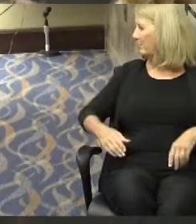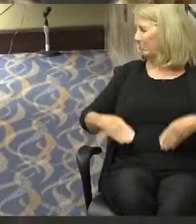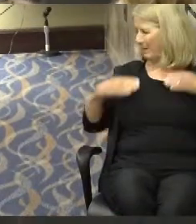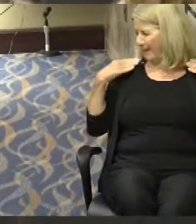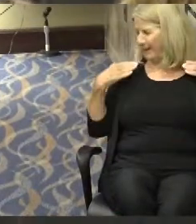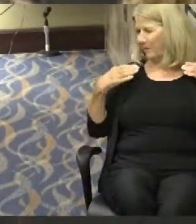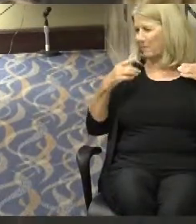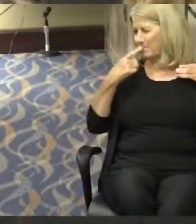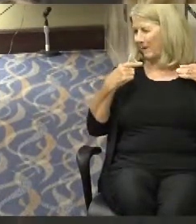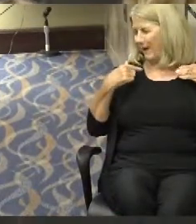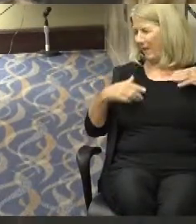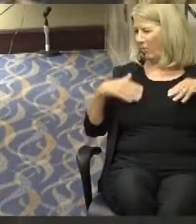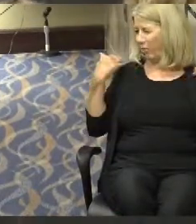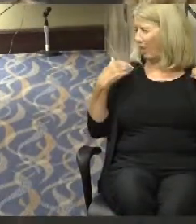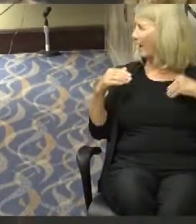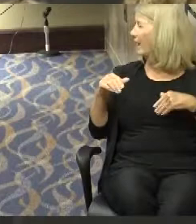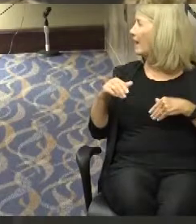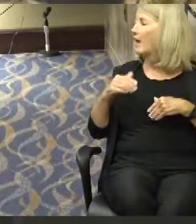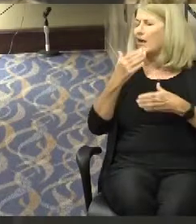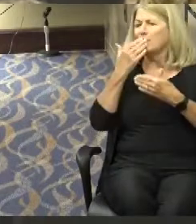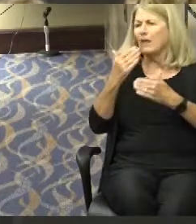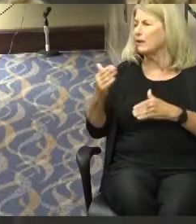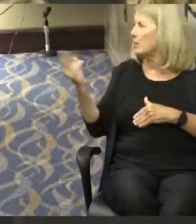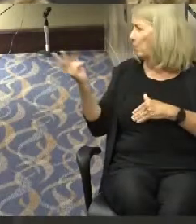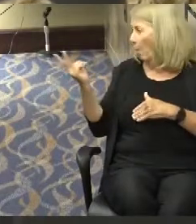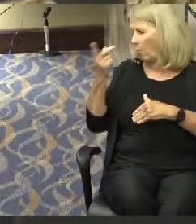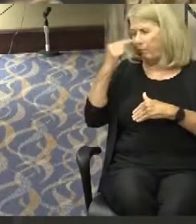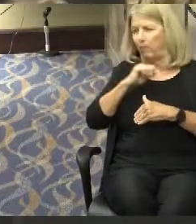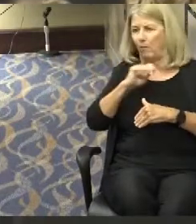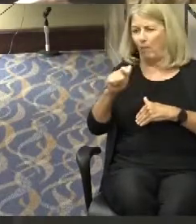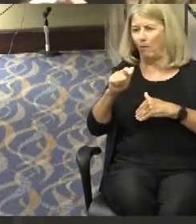He brought it. I want to thank you both for all that y'all have